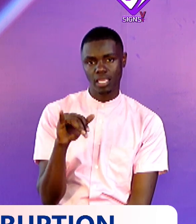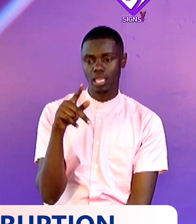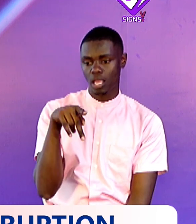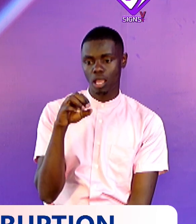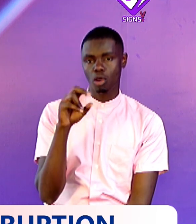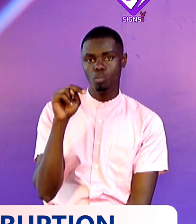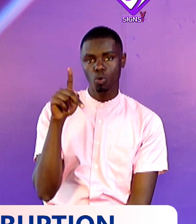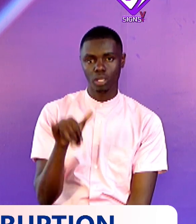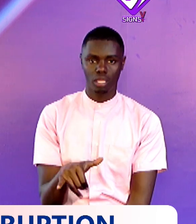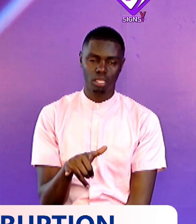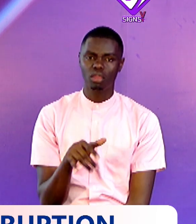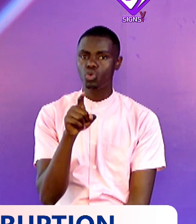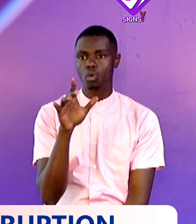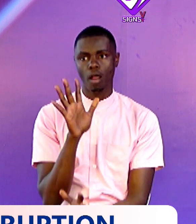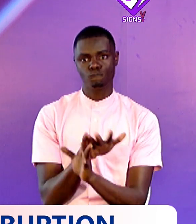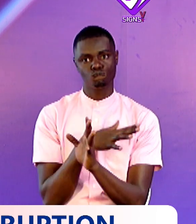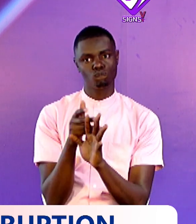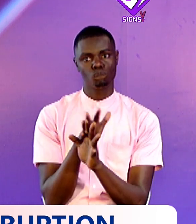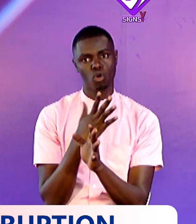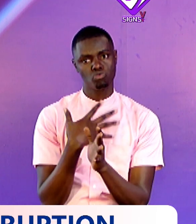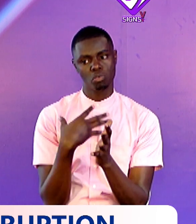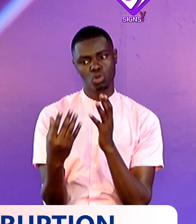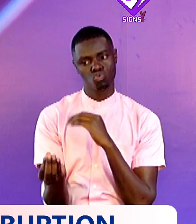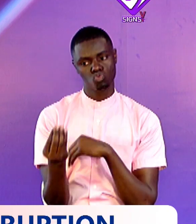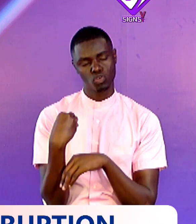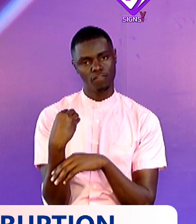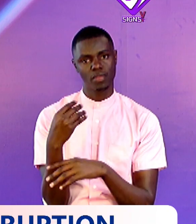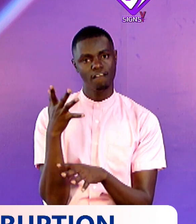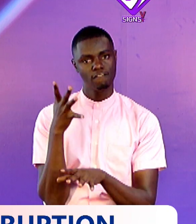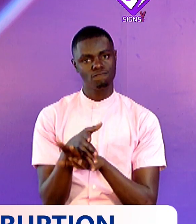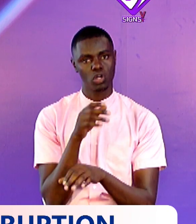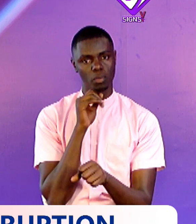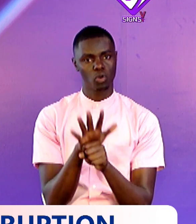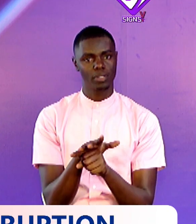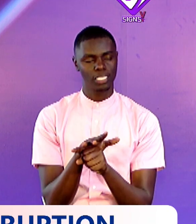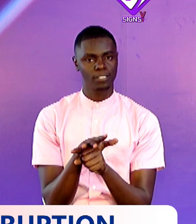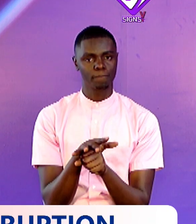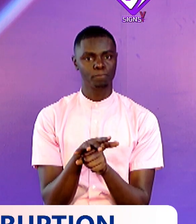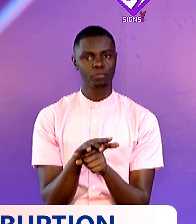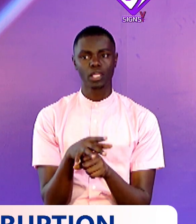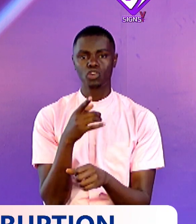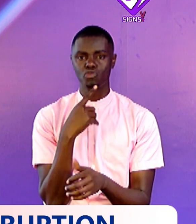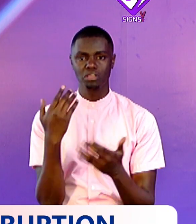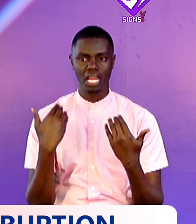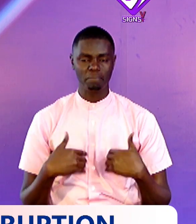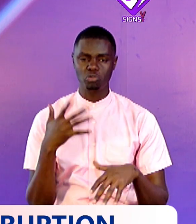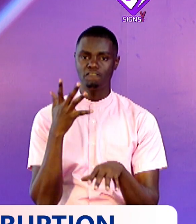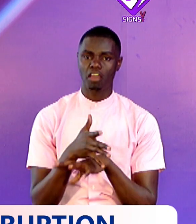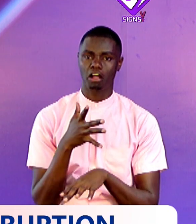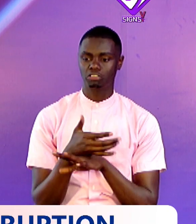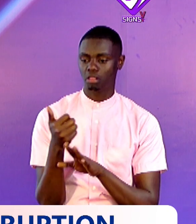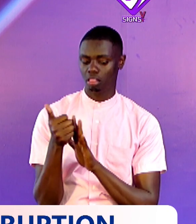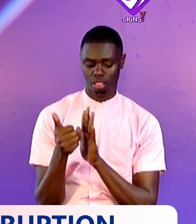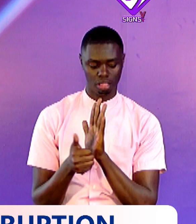you come, you appeal to me, you give me false promises, or you tell me your false agenda.